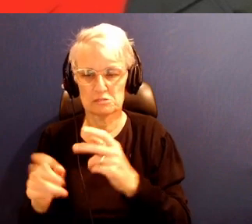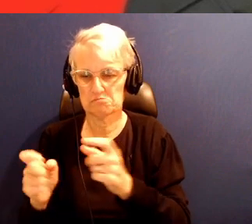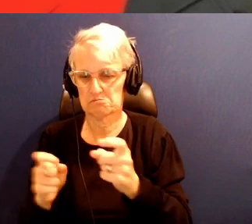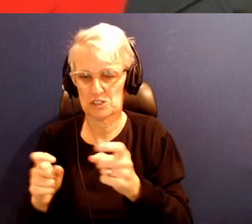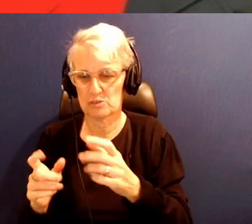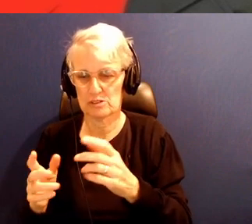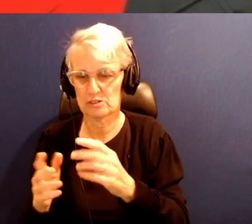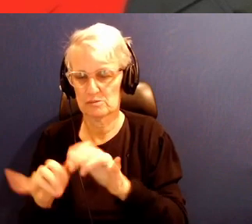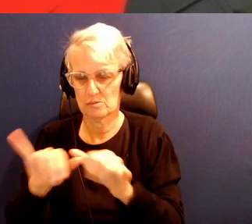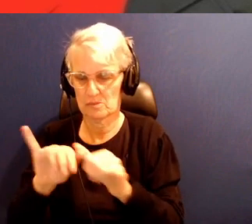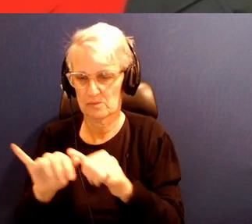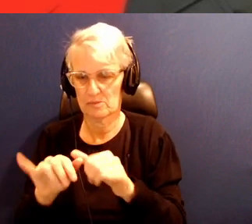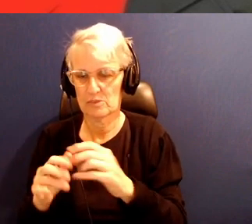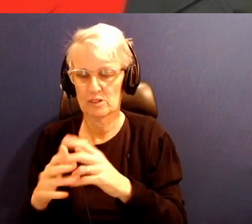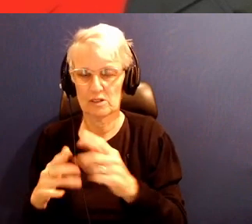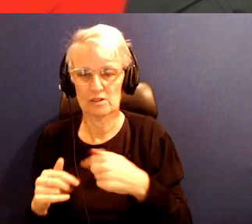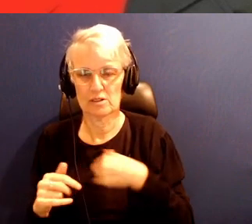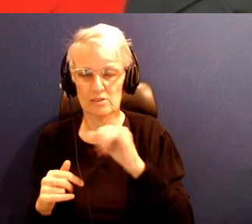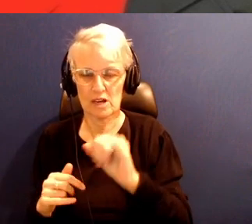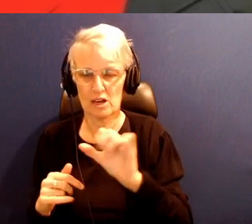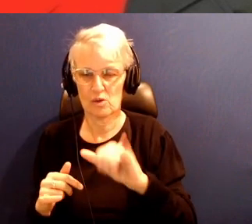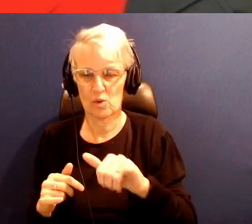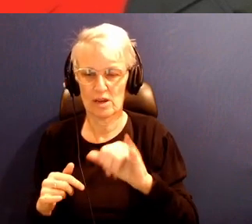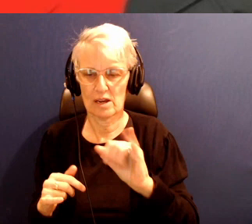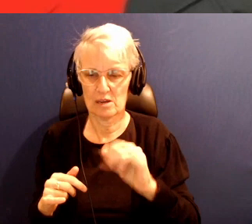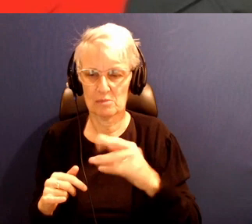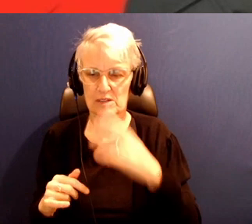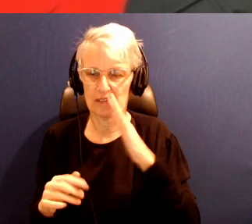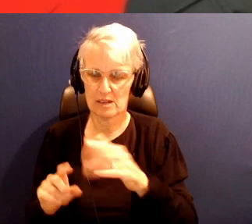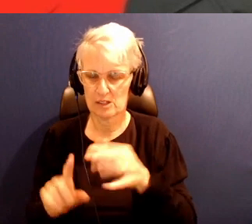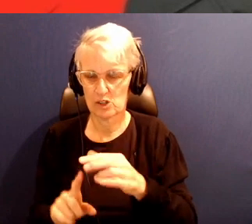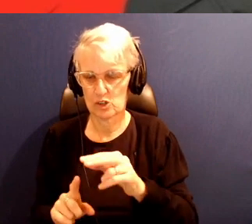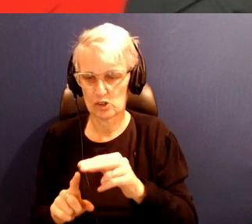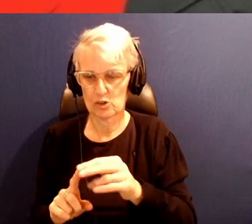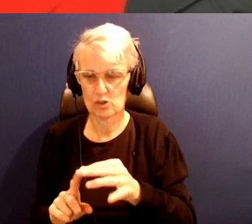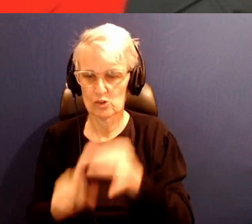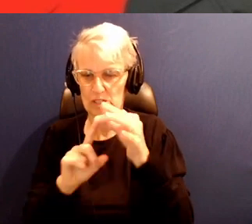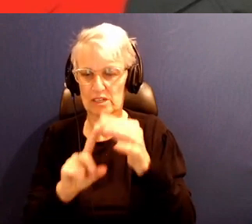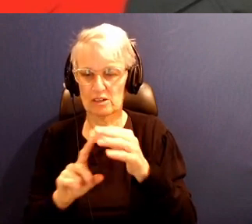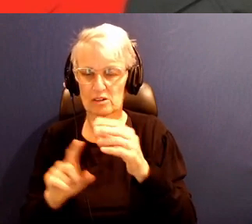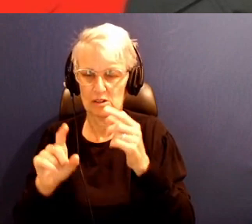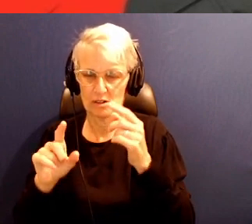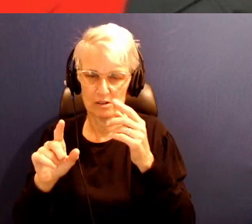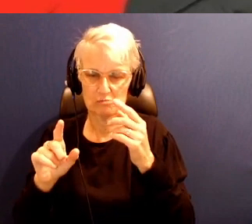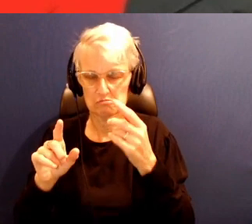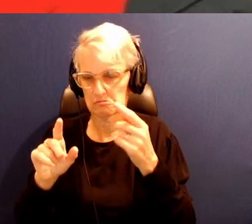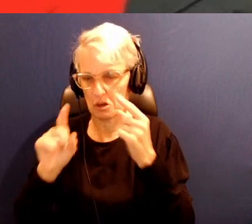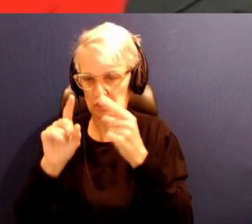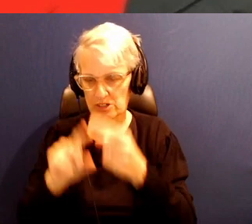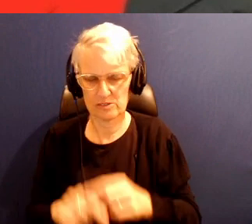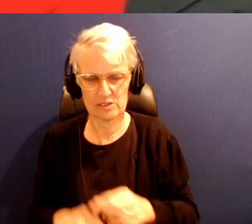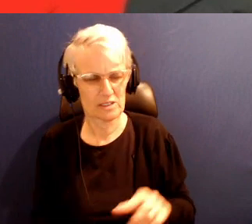to provide more flexibility given IYIP's unique objectives.